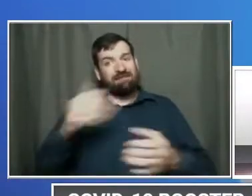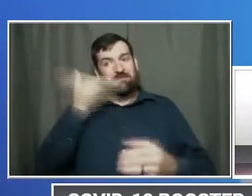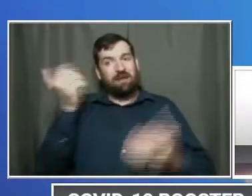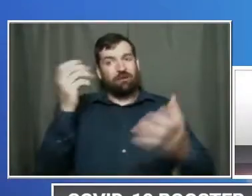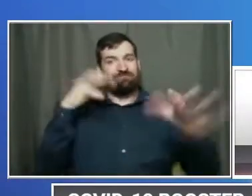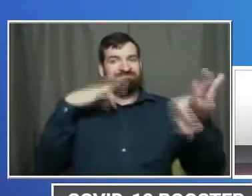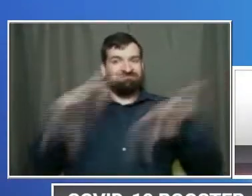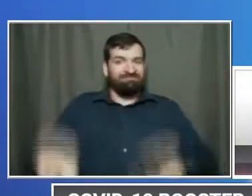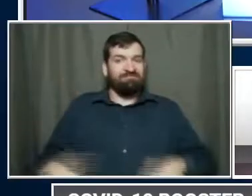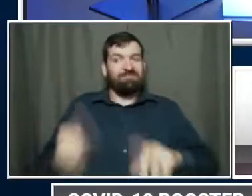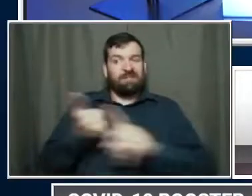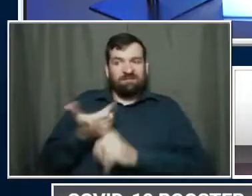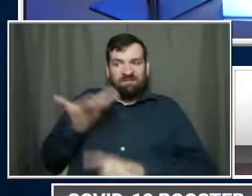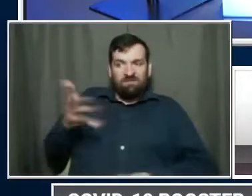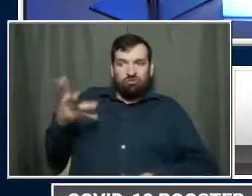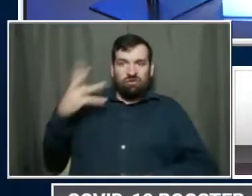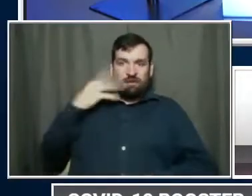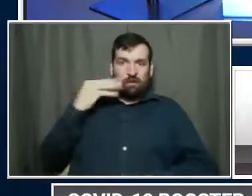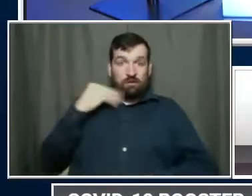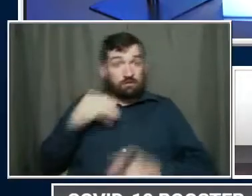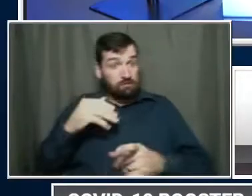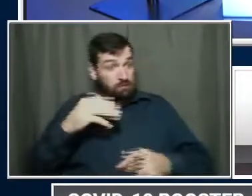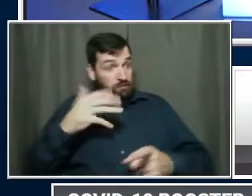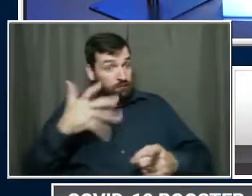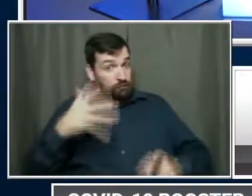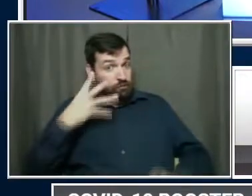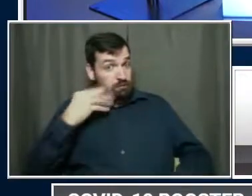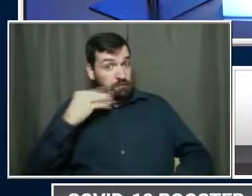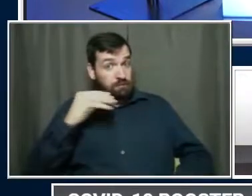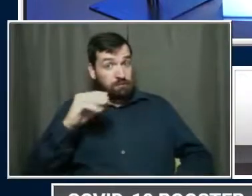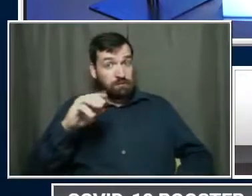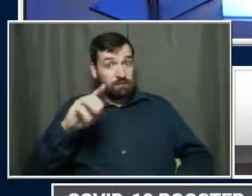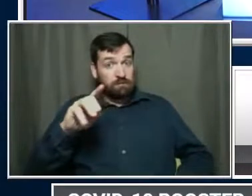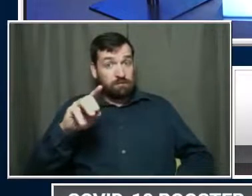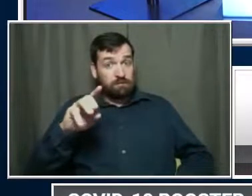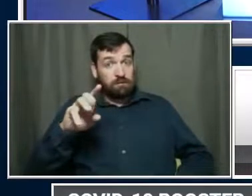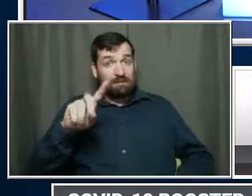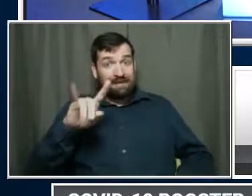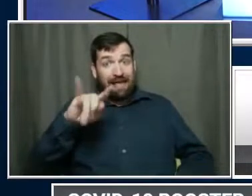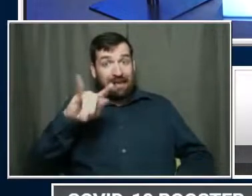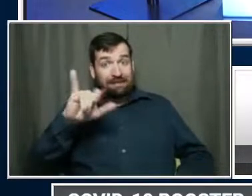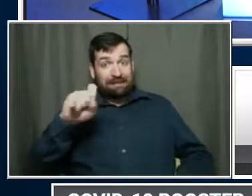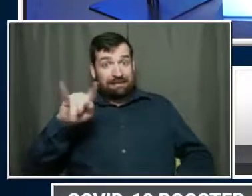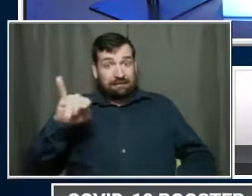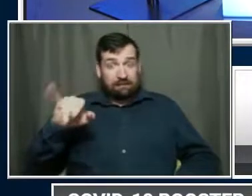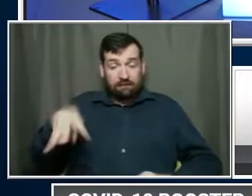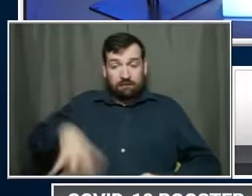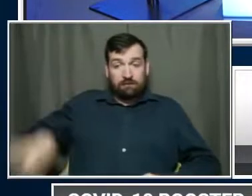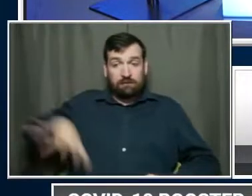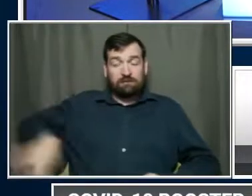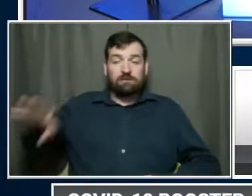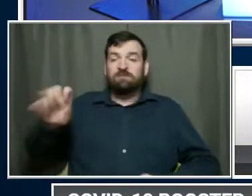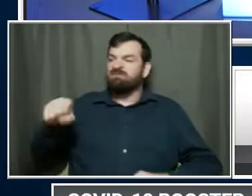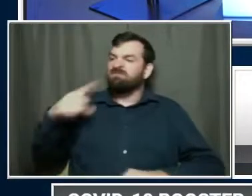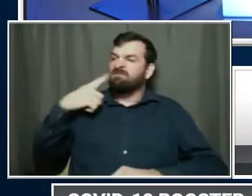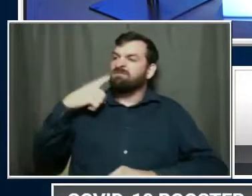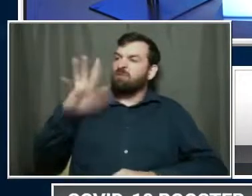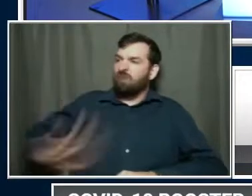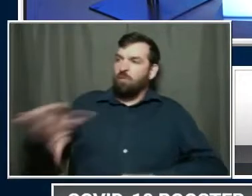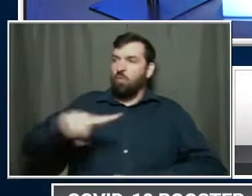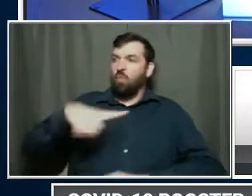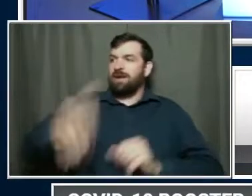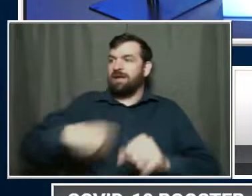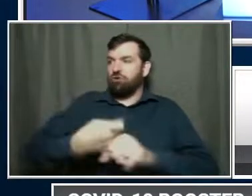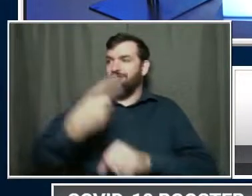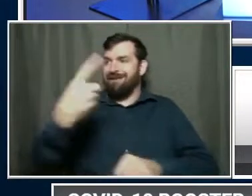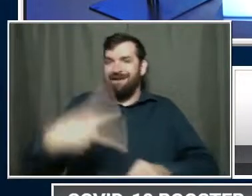actually experienced that. You were on dialysis? Were you on dialysis? I was. For how long? Just about a year and a half. Wow. Yeah.